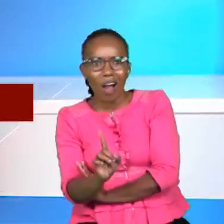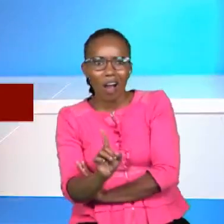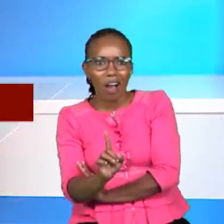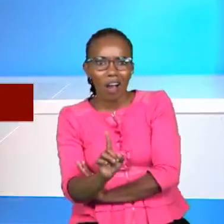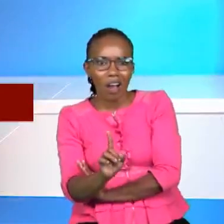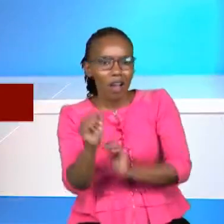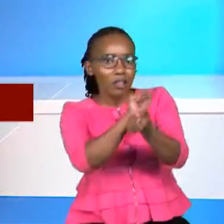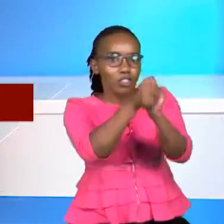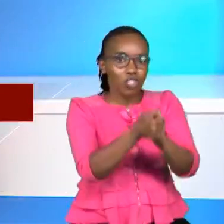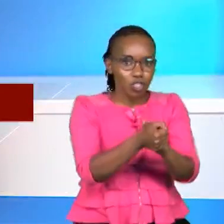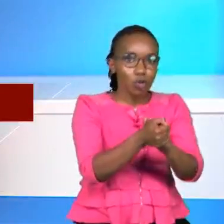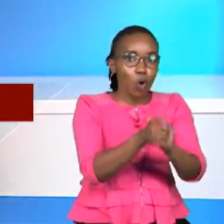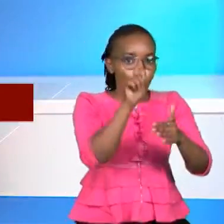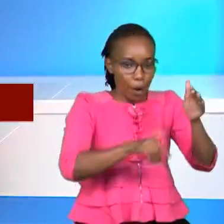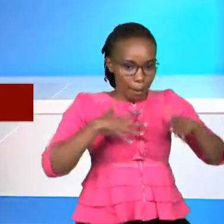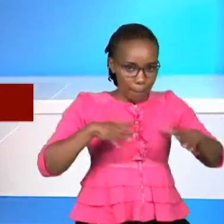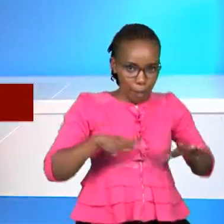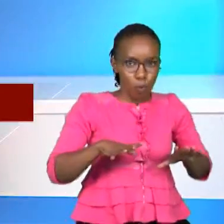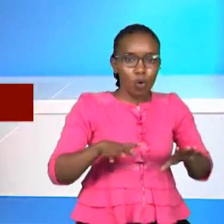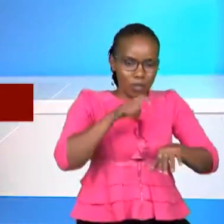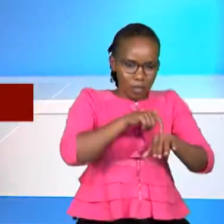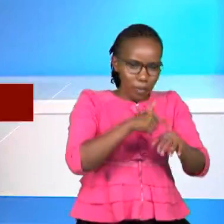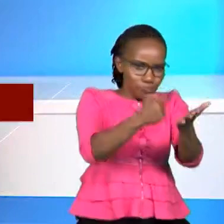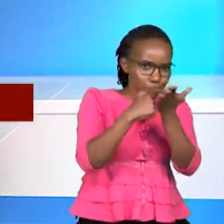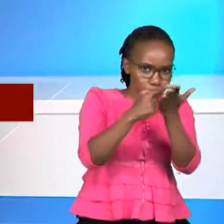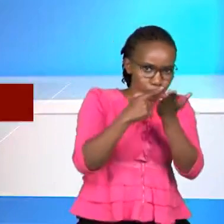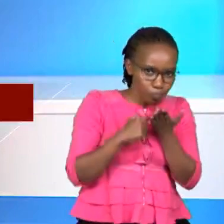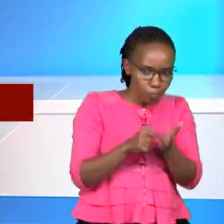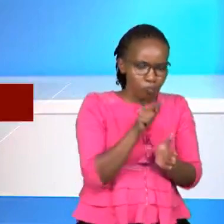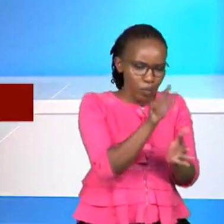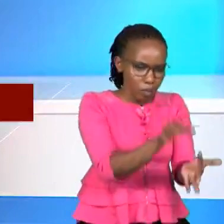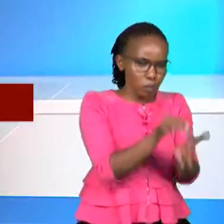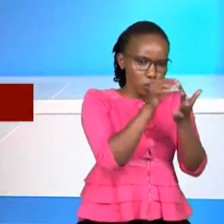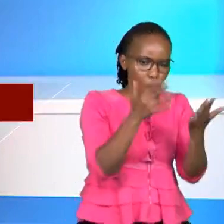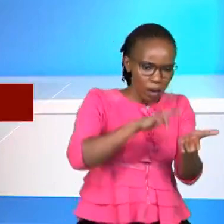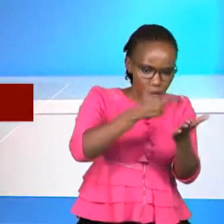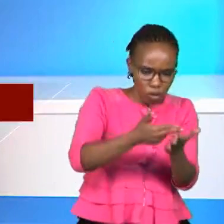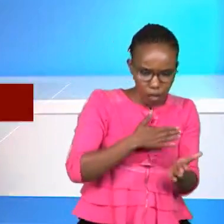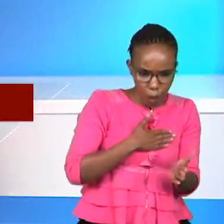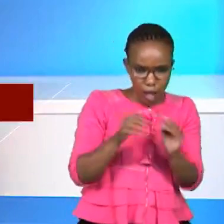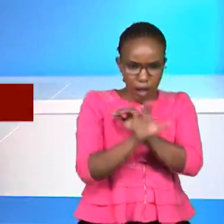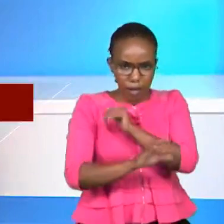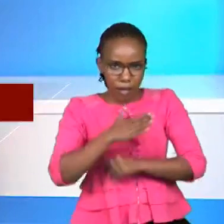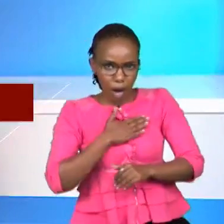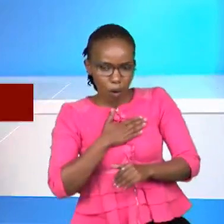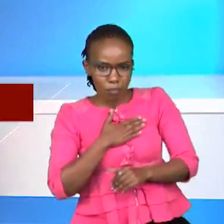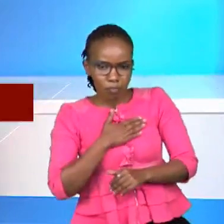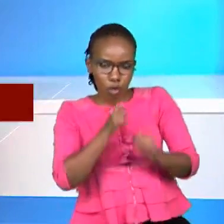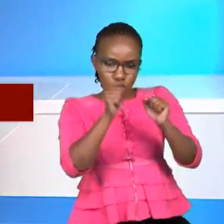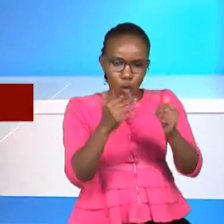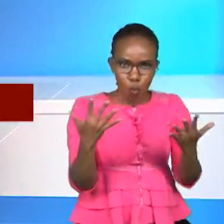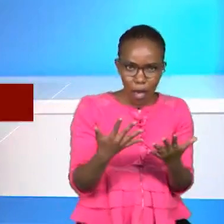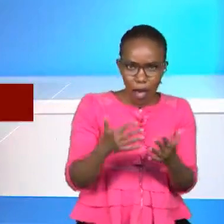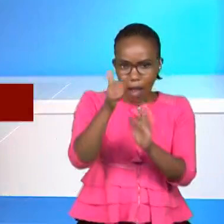here. Change is determined by the people who sit on the table and say, this is where we are prioritizing our resources. As a country, these are our pillars. This is